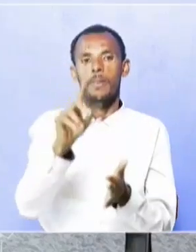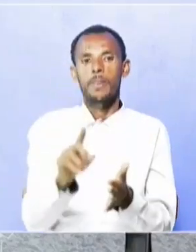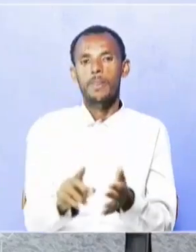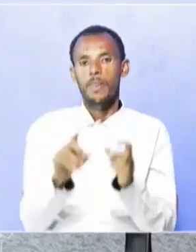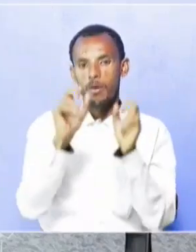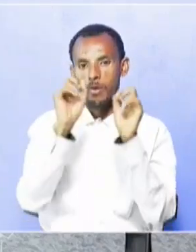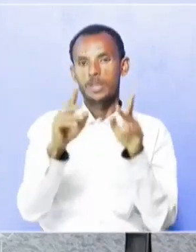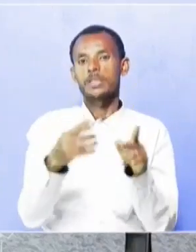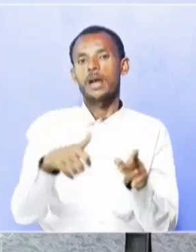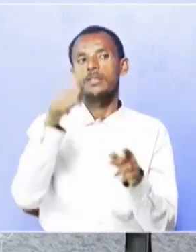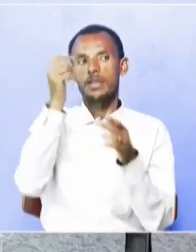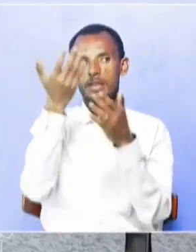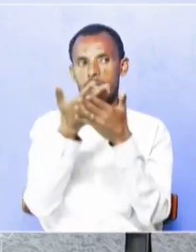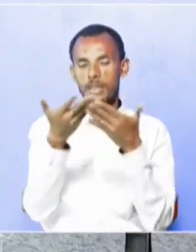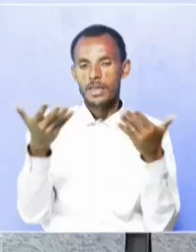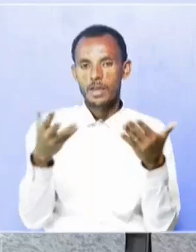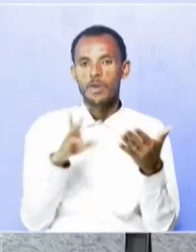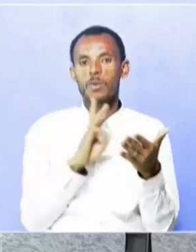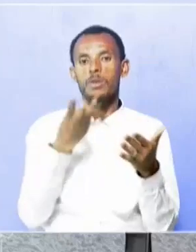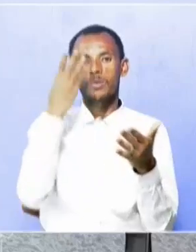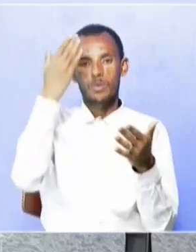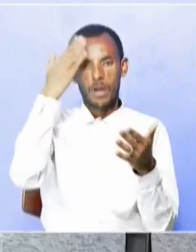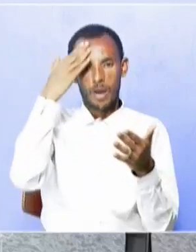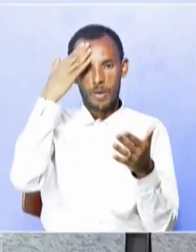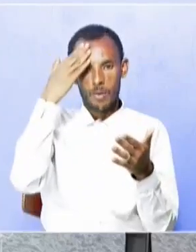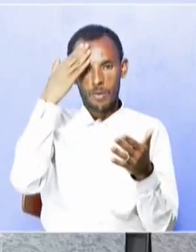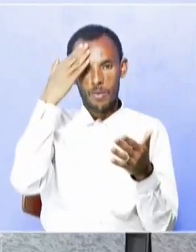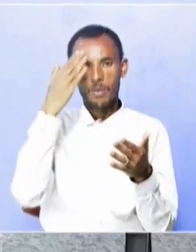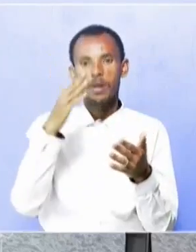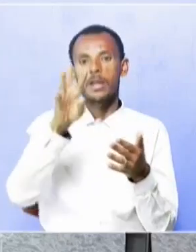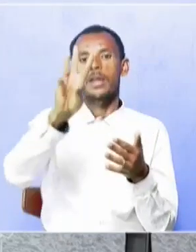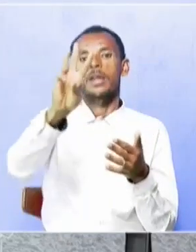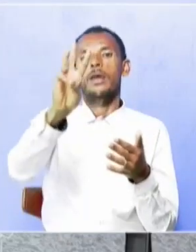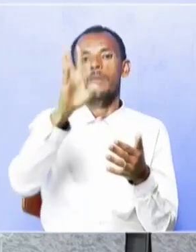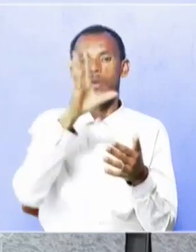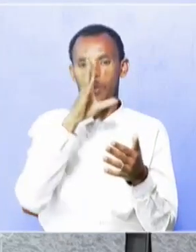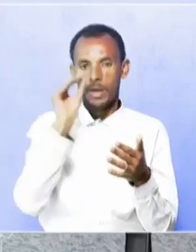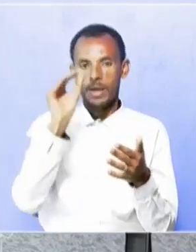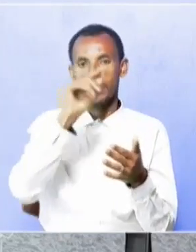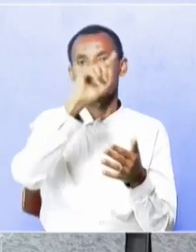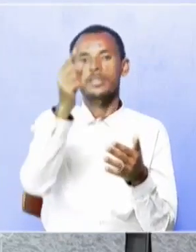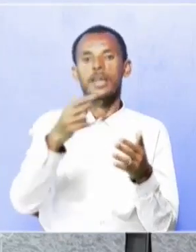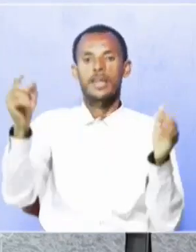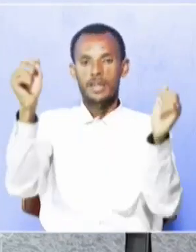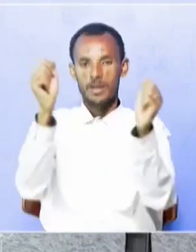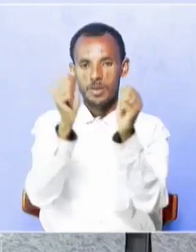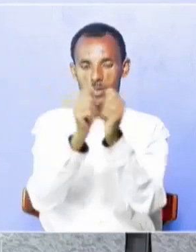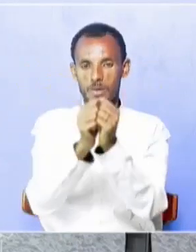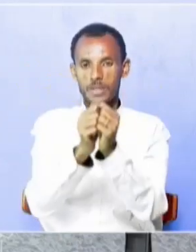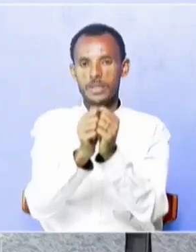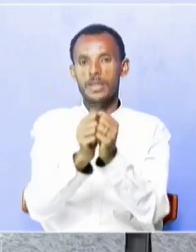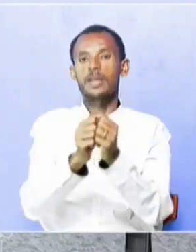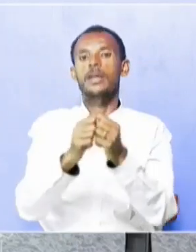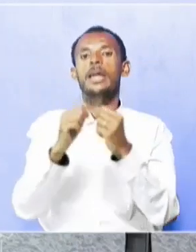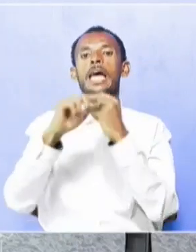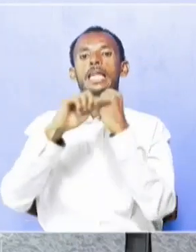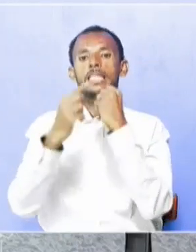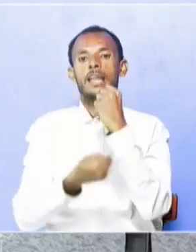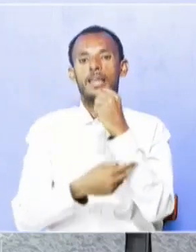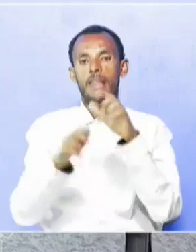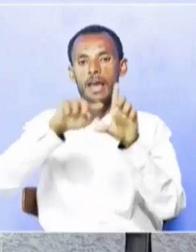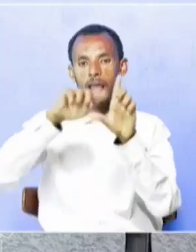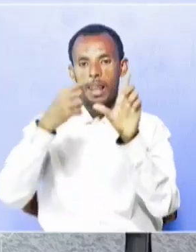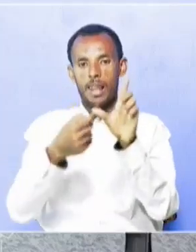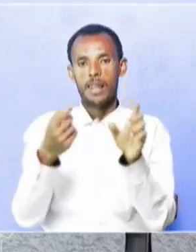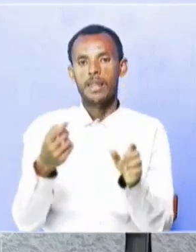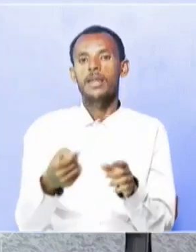Okay, the other thing that we need to know is W and Z together forms a straight angle, right?